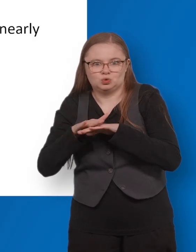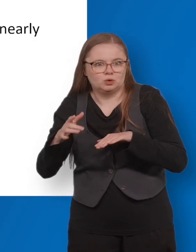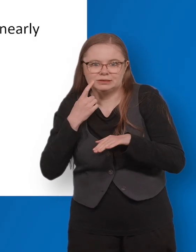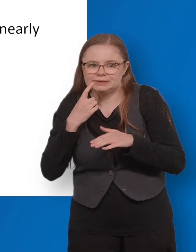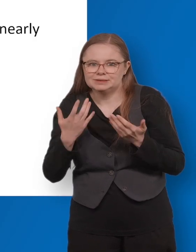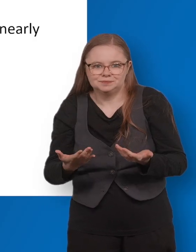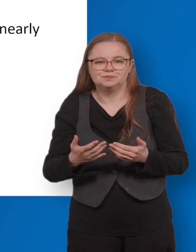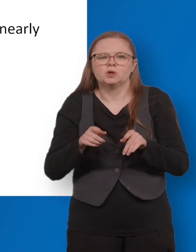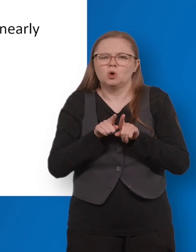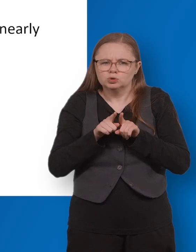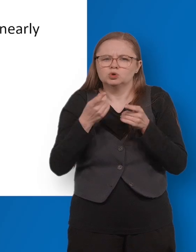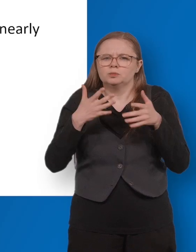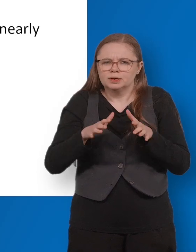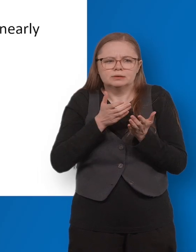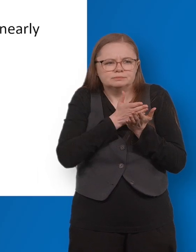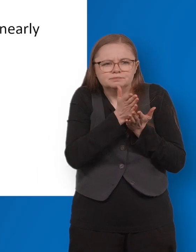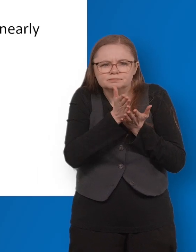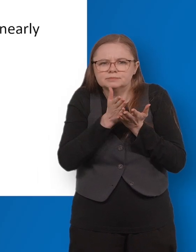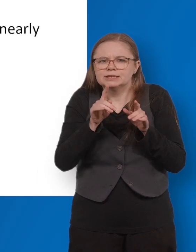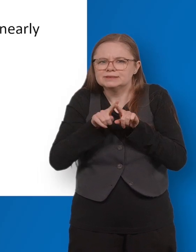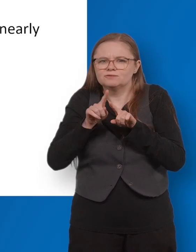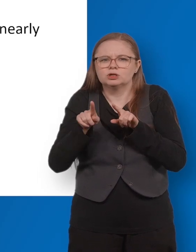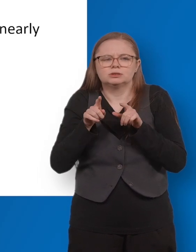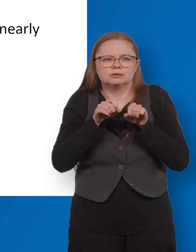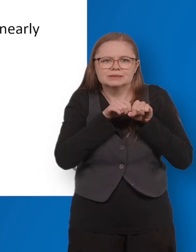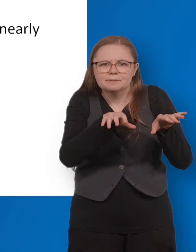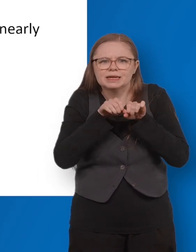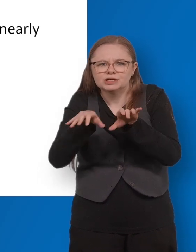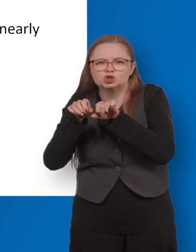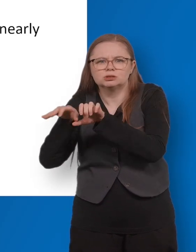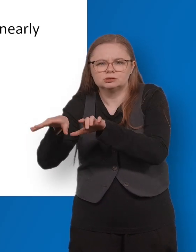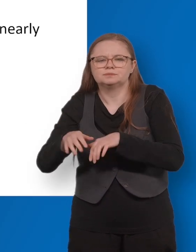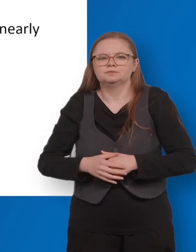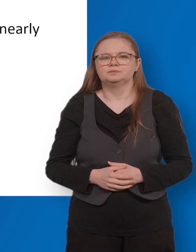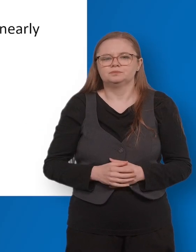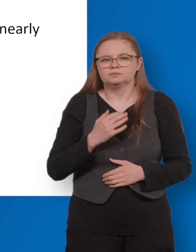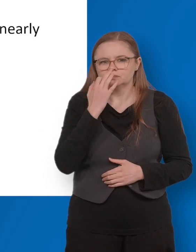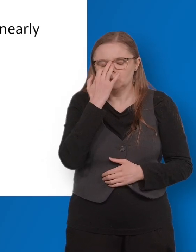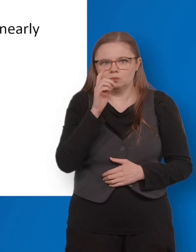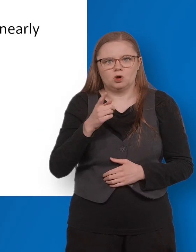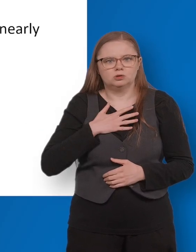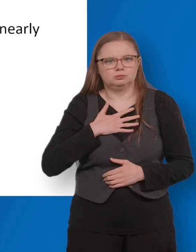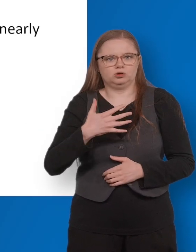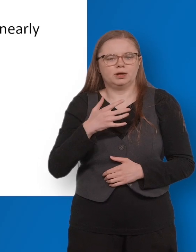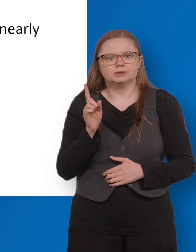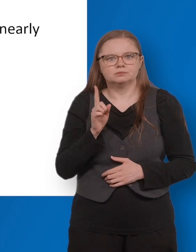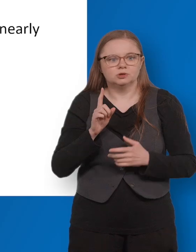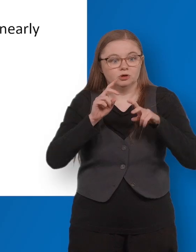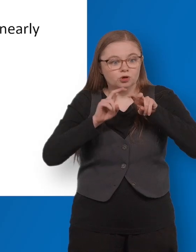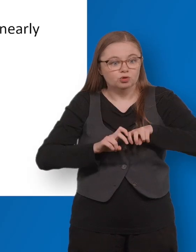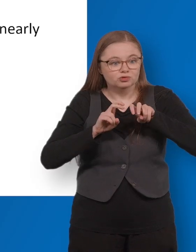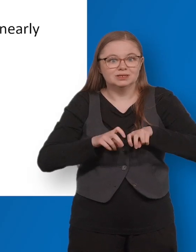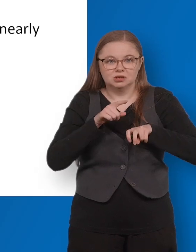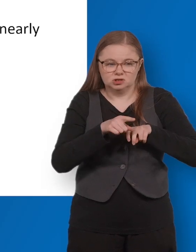really appreciated. And what really surprised me was the research was pretty UK-centric, and that was